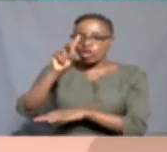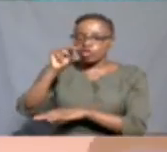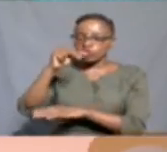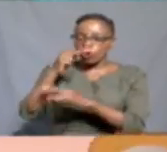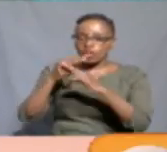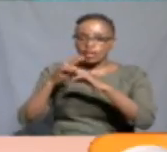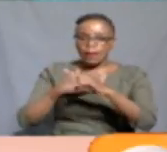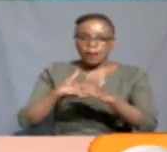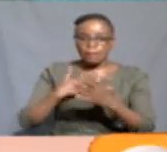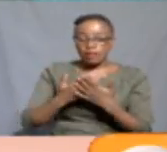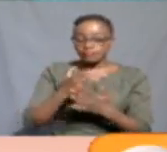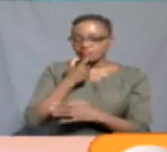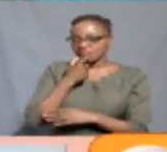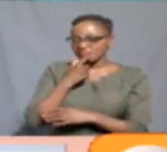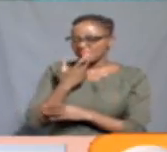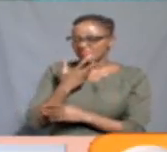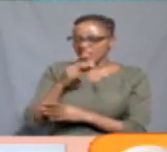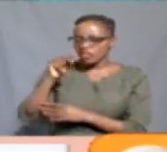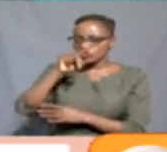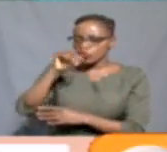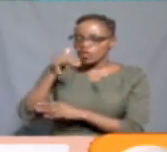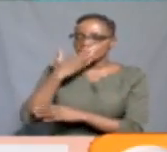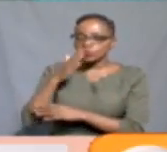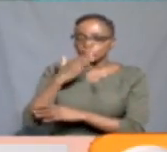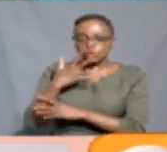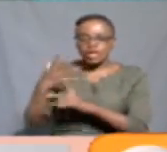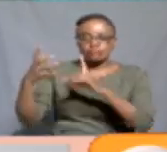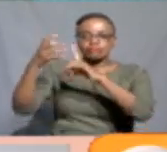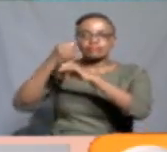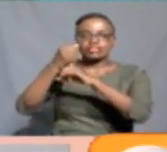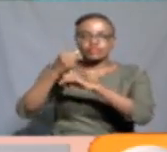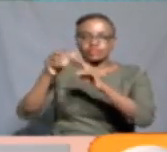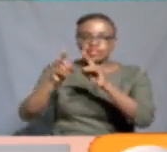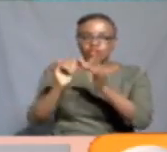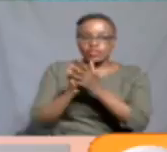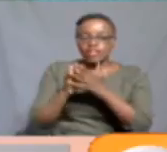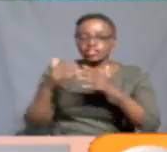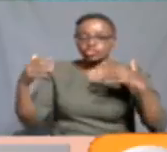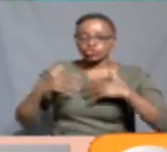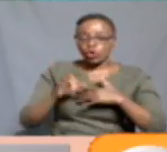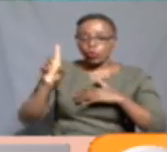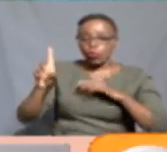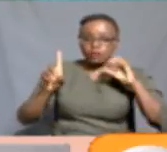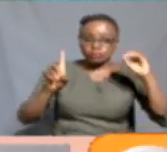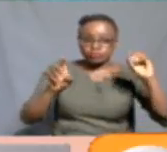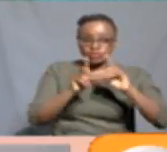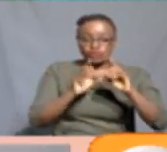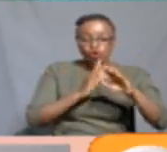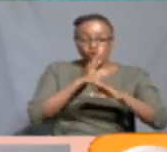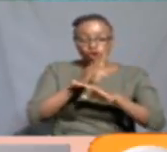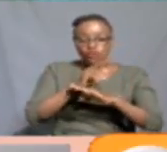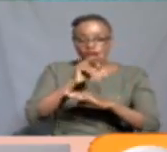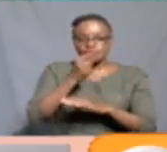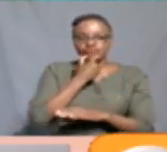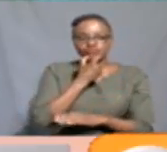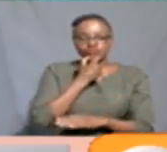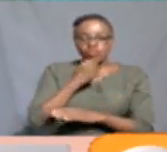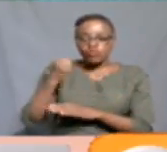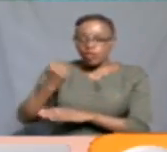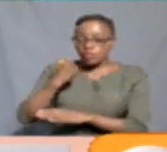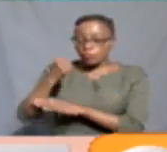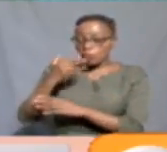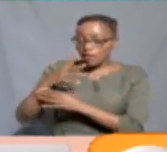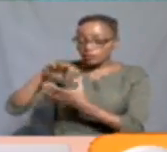Nzoia Sugar delayed Gor Mahia's chance to clinch the Kenyan Premier League with four matches to go with a shock 1-0 win over Kogalo at the Mumias complex in